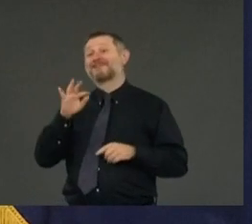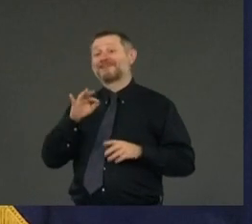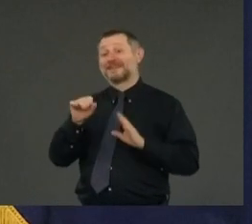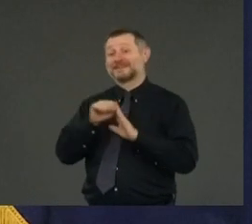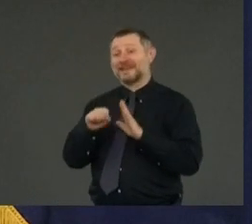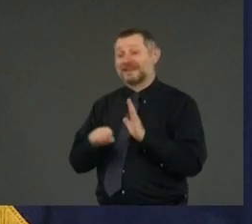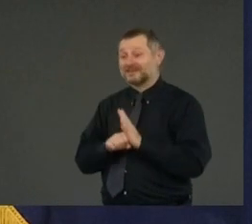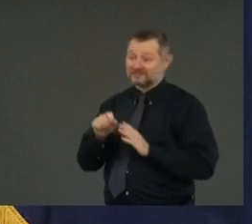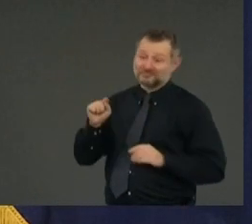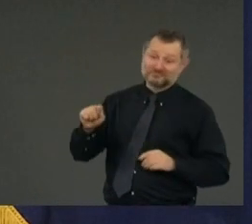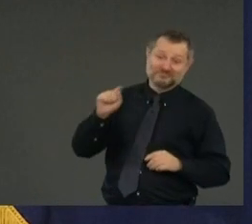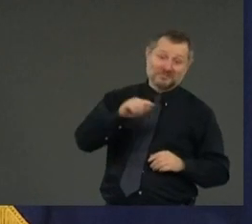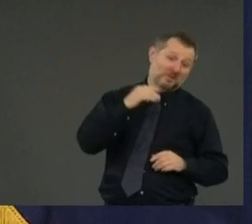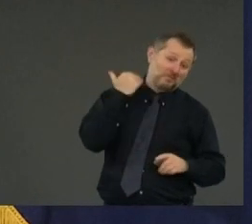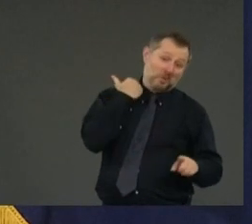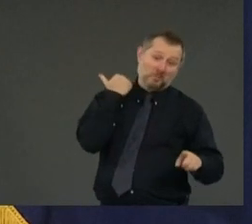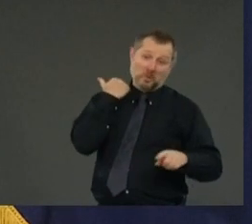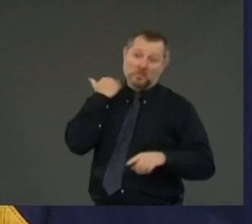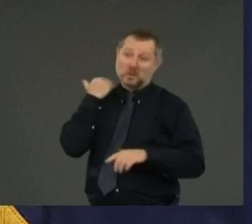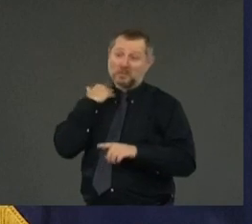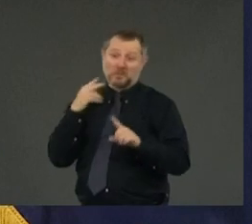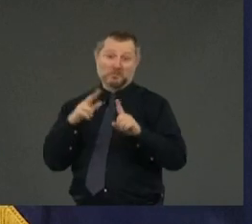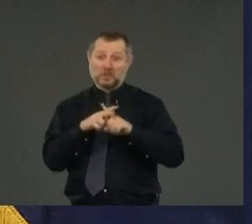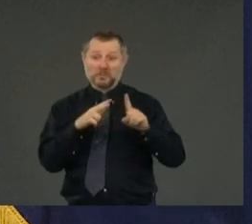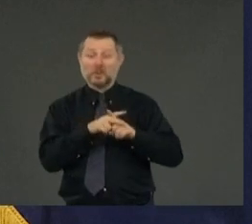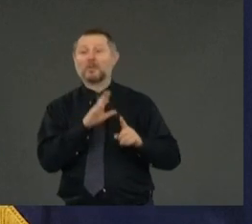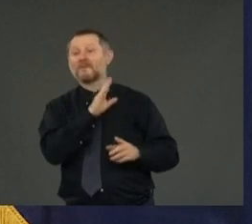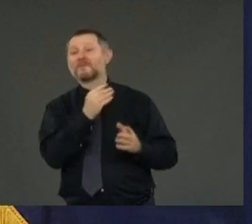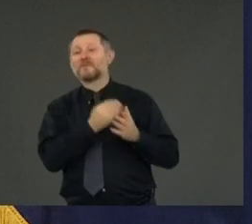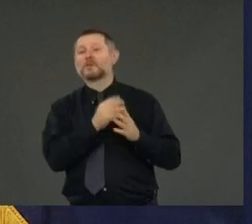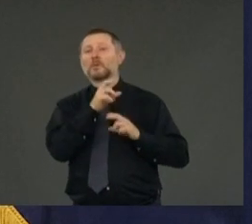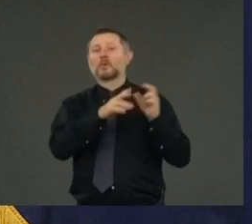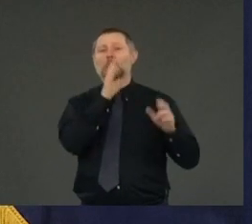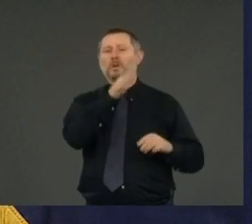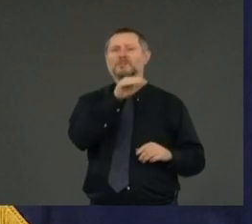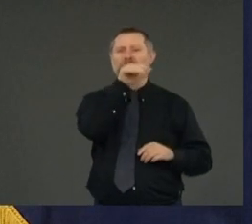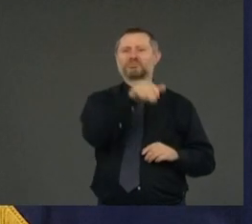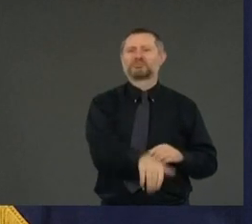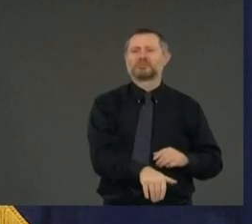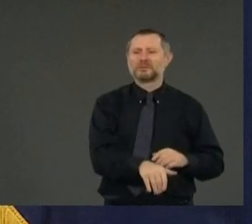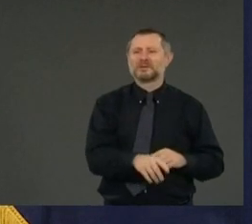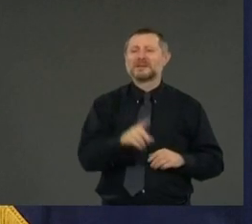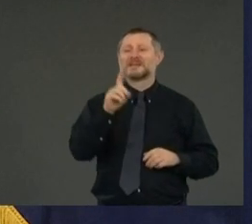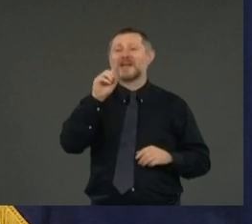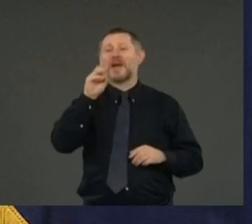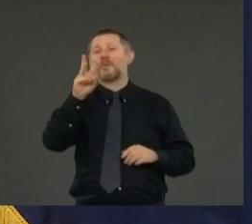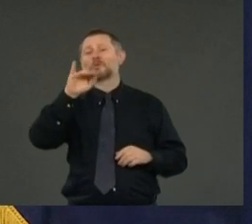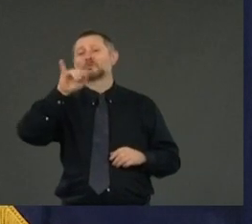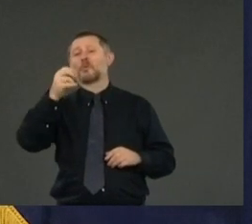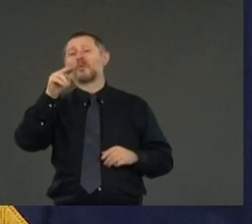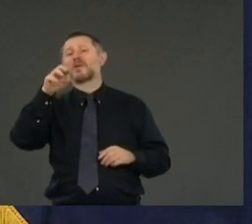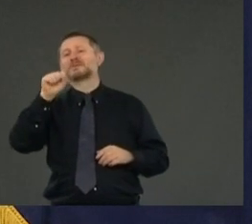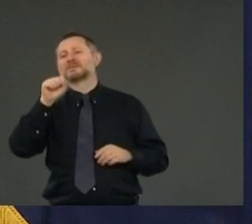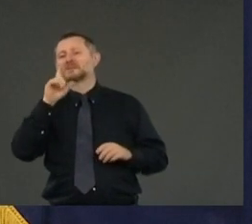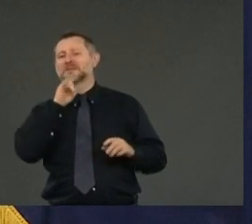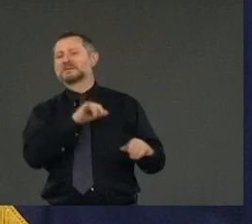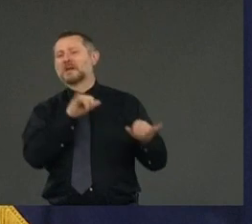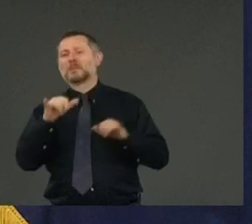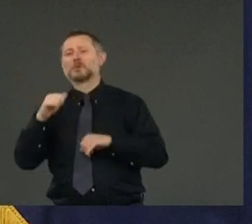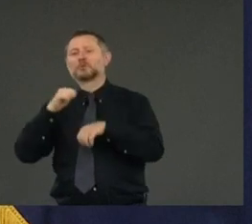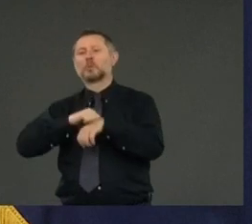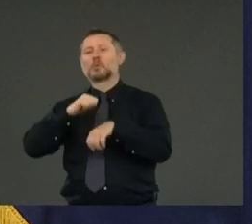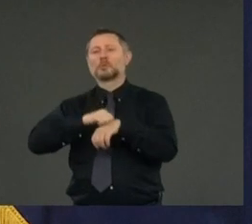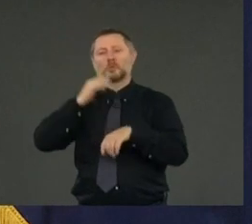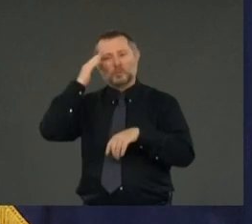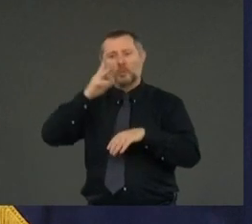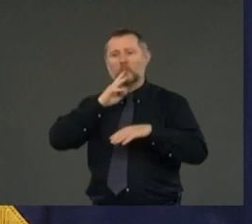financial markets. You will see the Dow Jones drop like a stone in the water. And